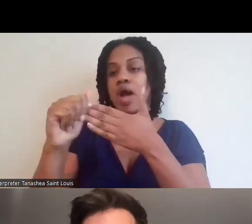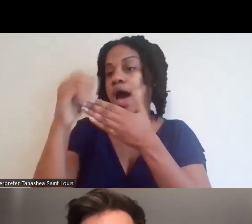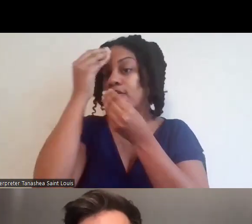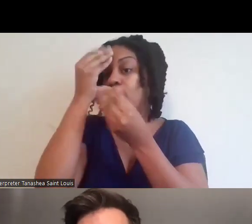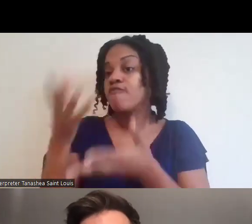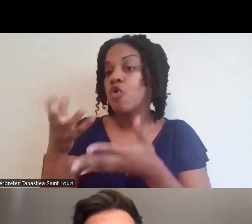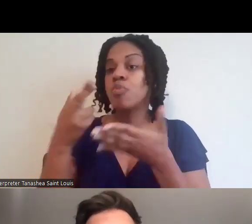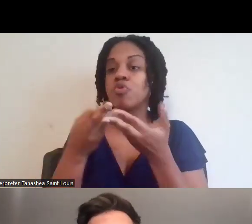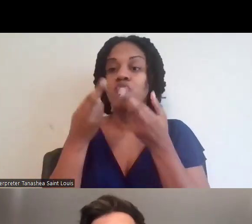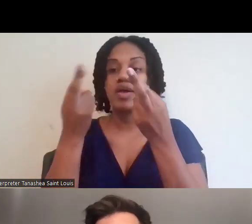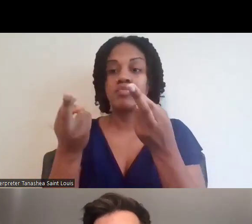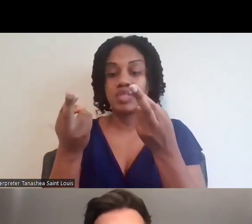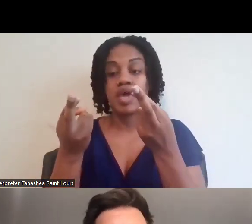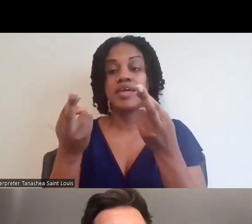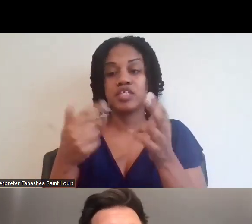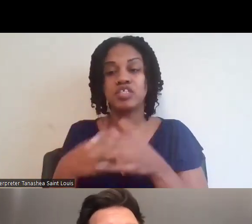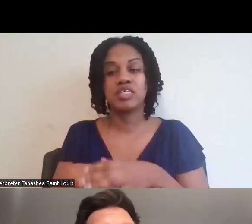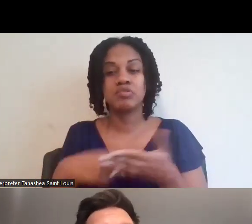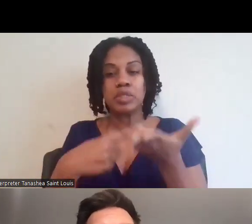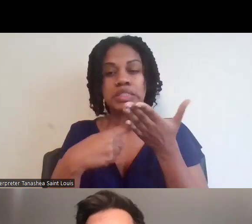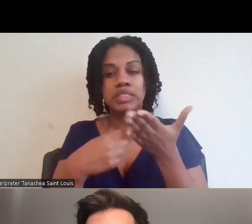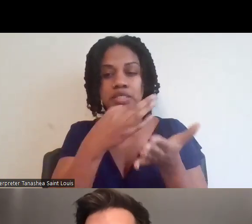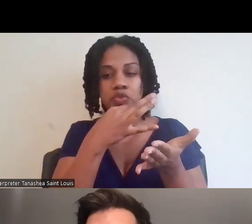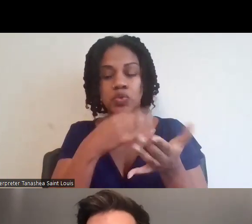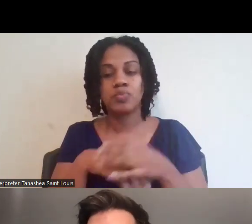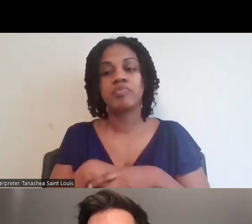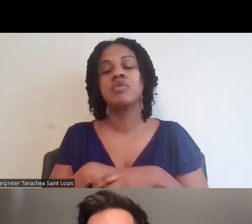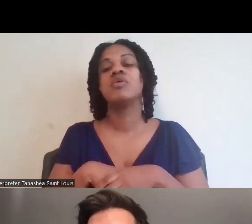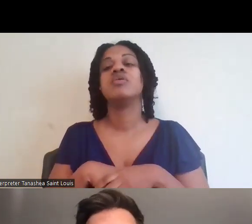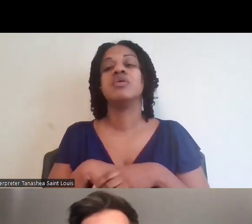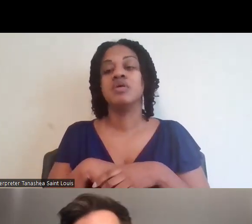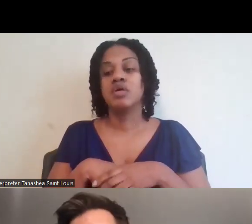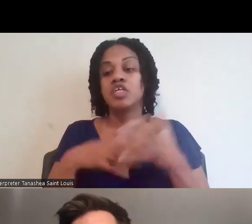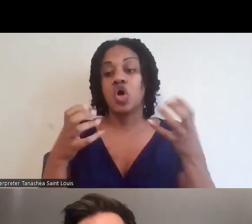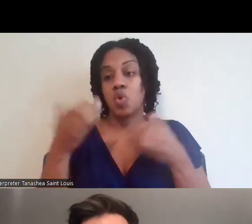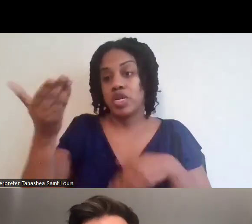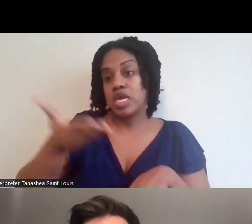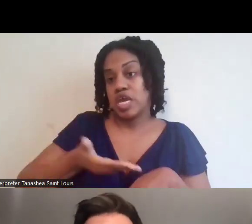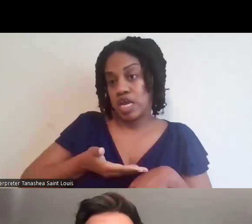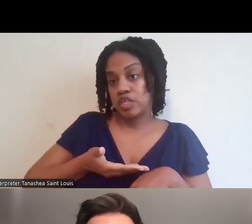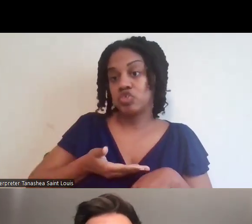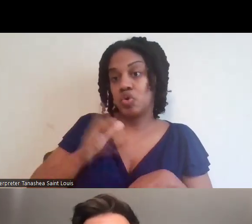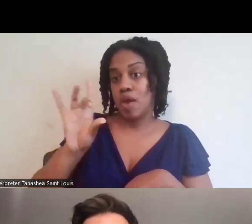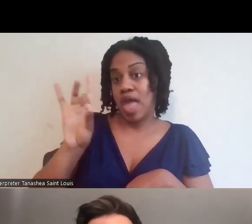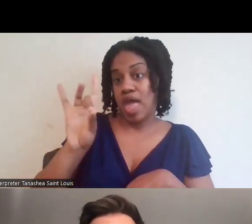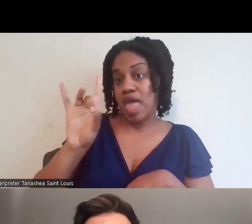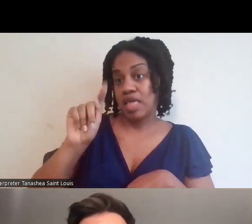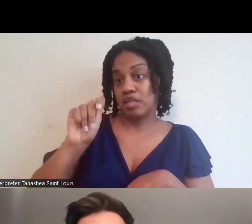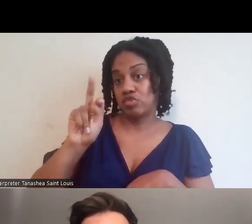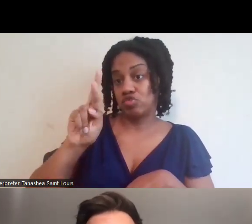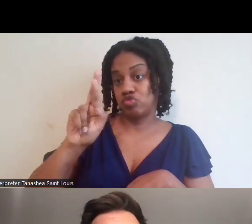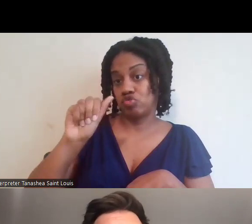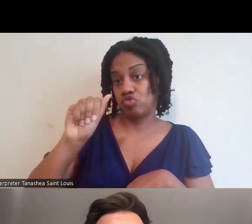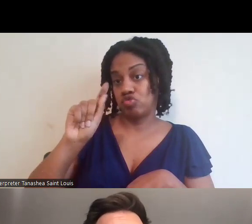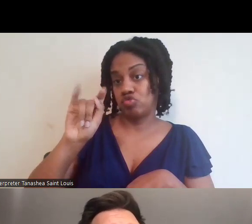the recommendations that we'll get to in just a moment. And so I want to briefly introduce these 8 traits before we